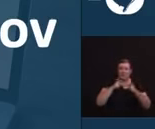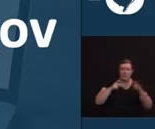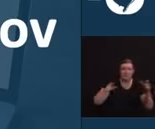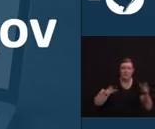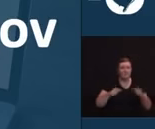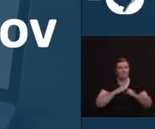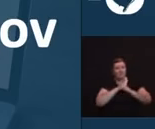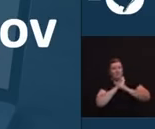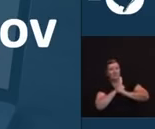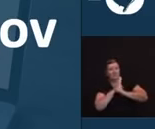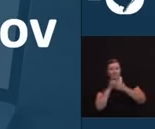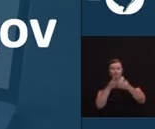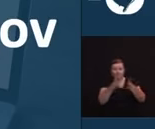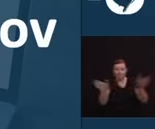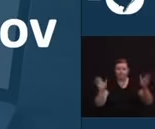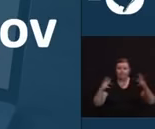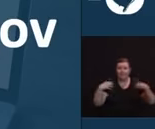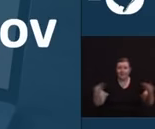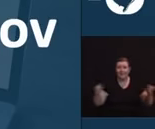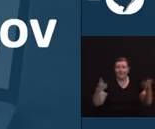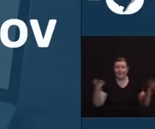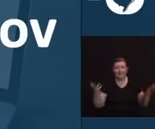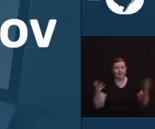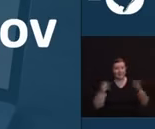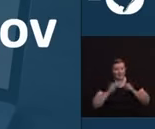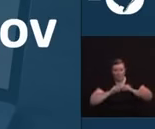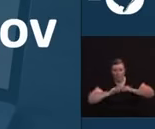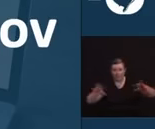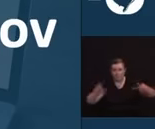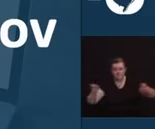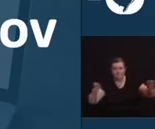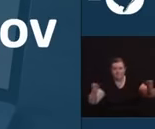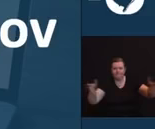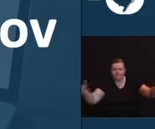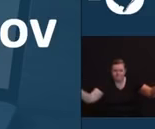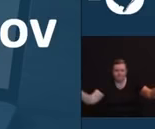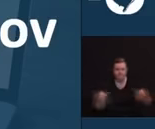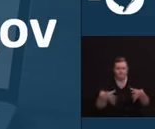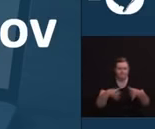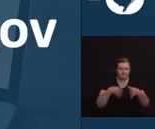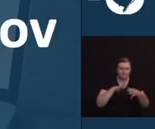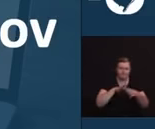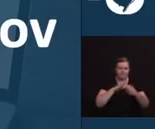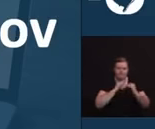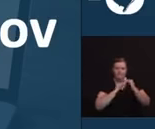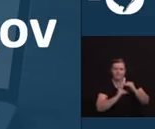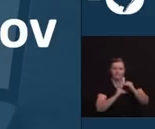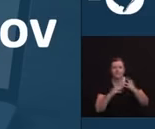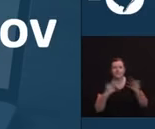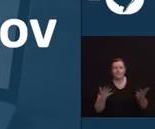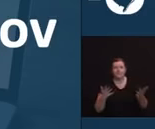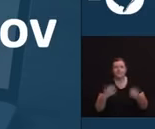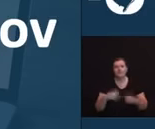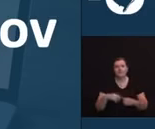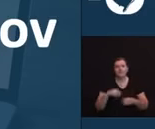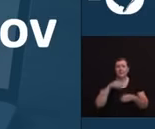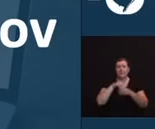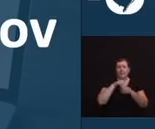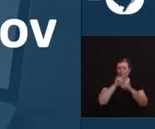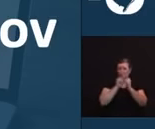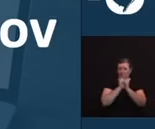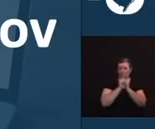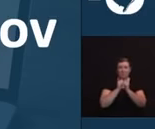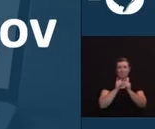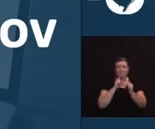spread of this virus. Indoor sports is an area of concern. Sports, I think, generally is an area of concern. But as we've said